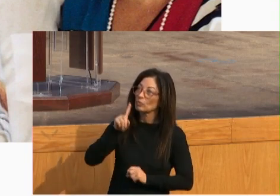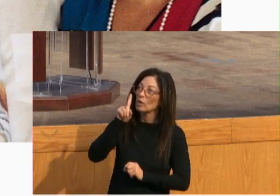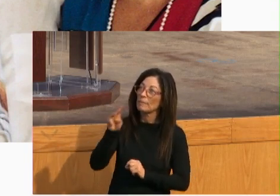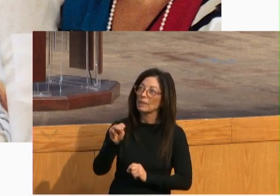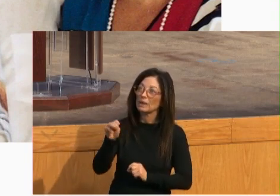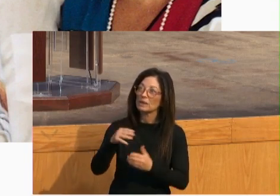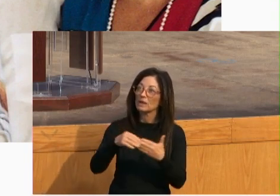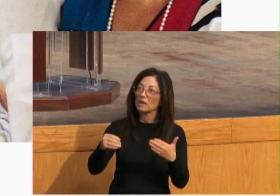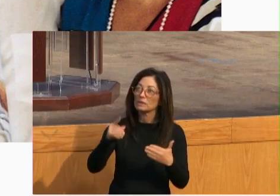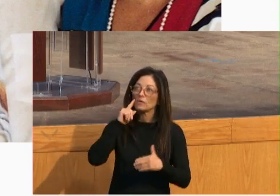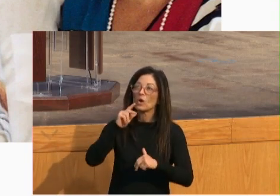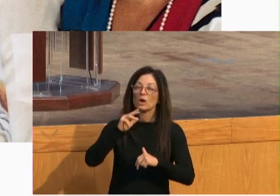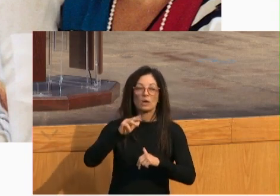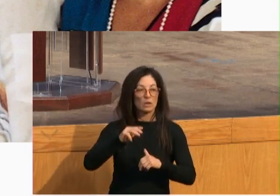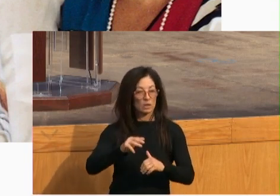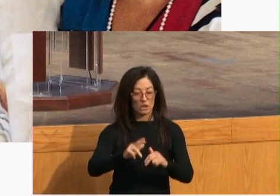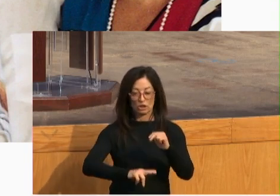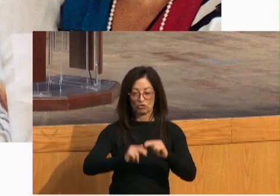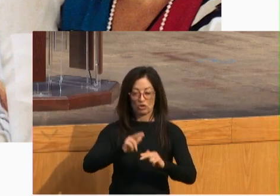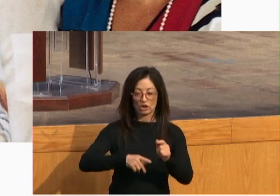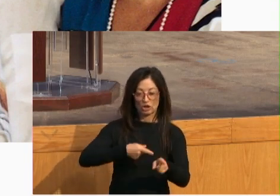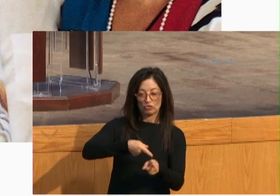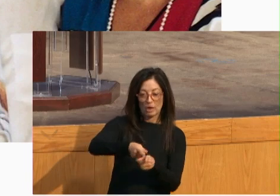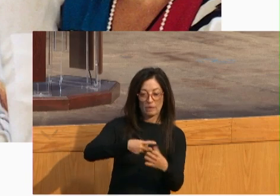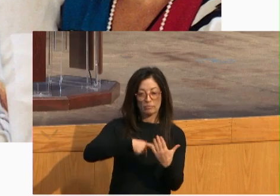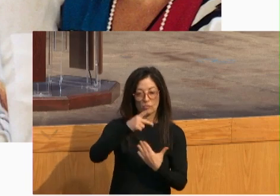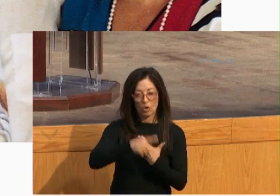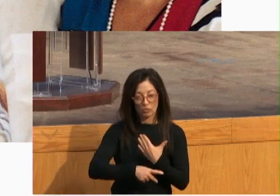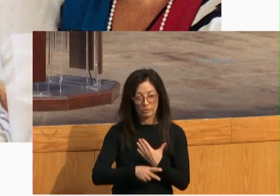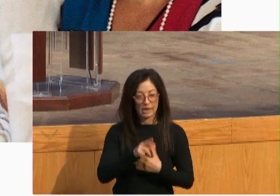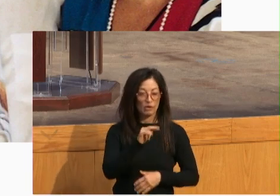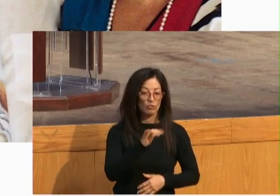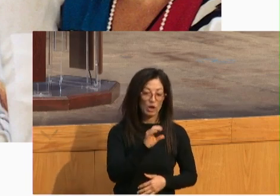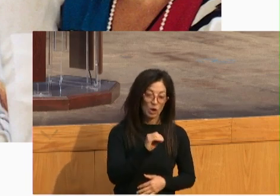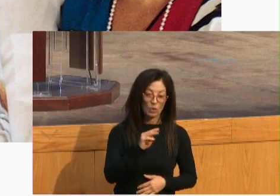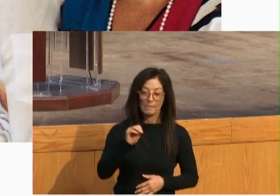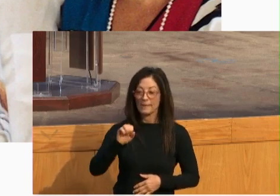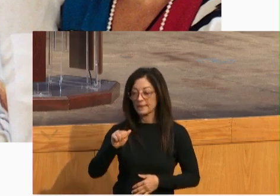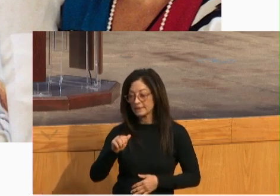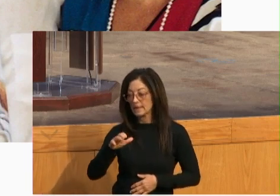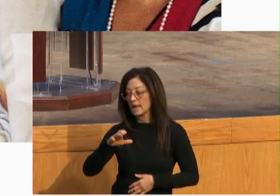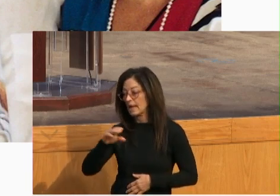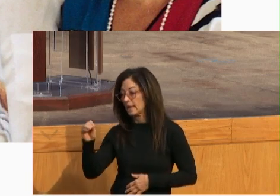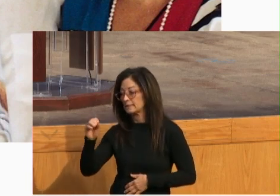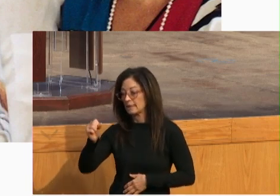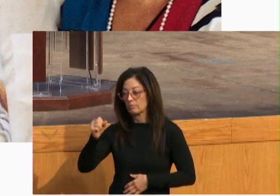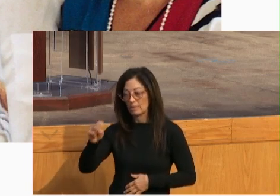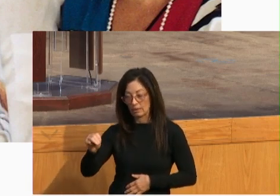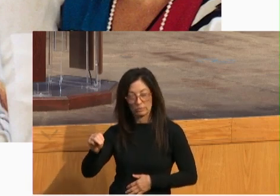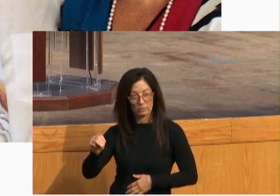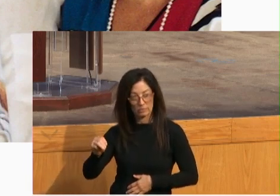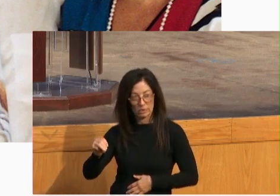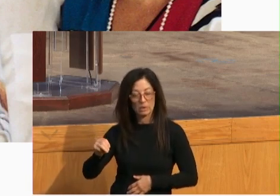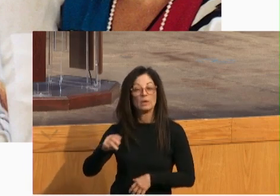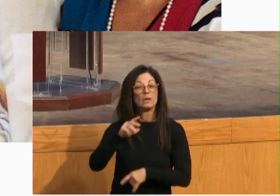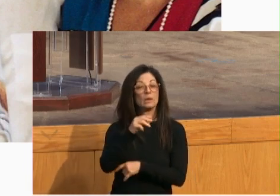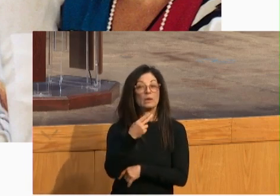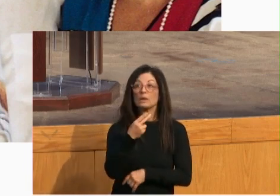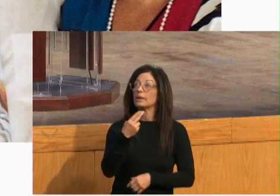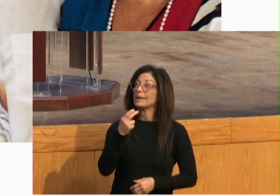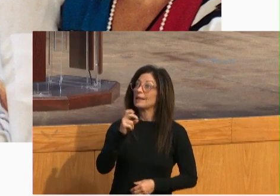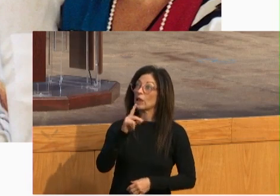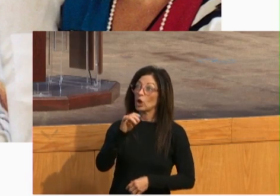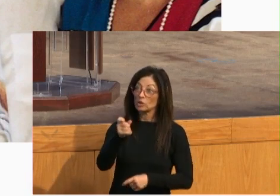for the construction trades programs at Rio, Mesa, and South Mountain. Helios is giving us